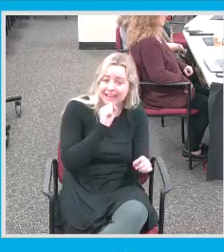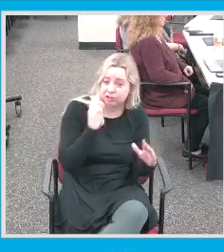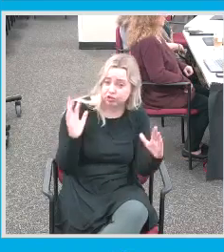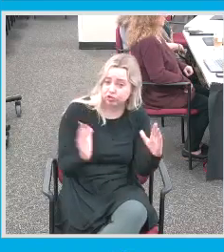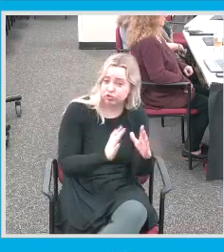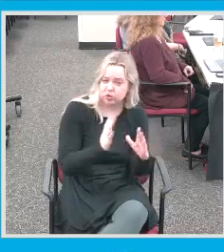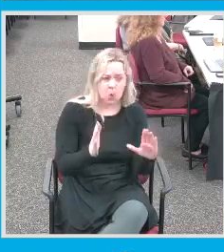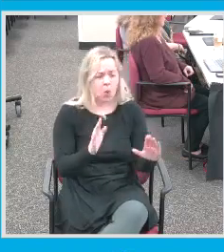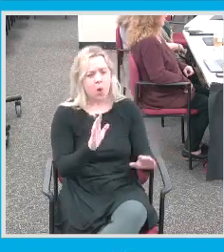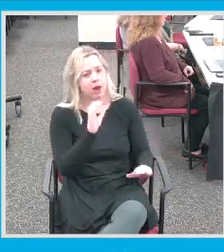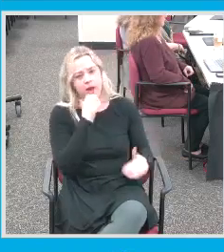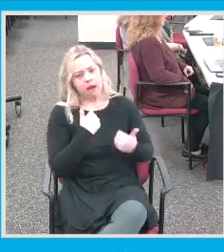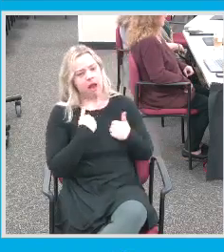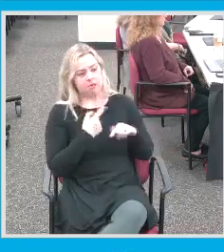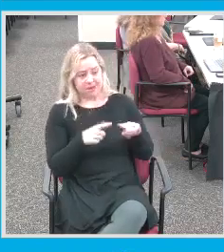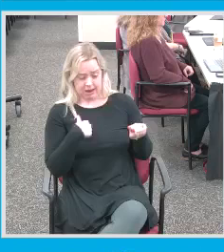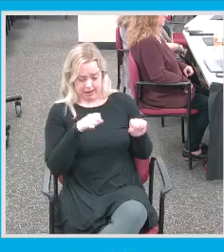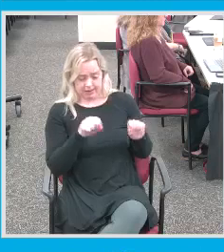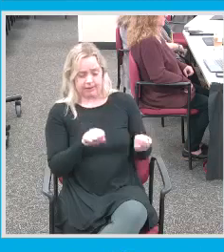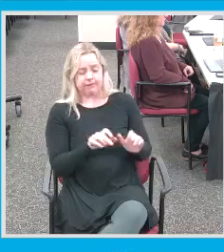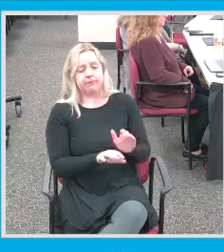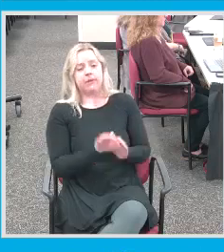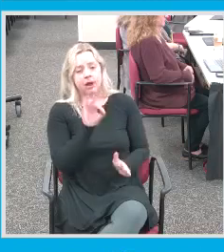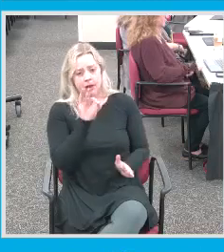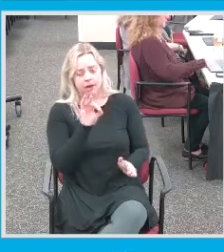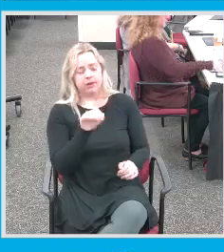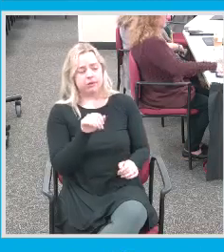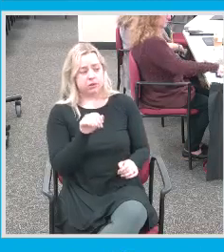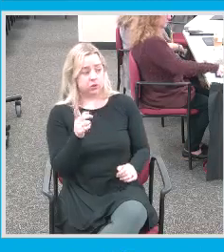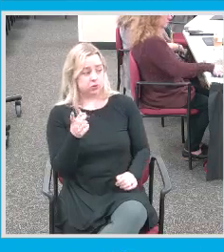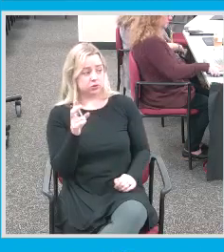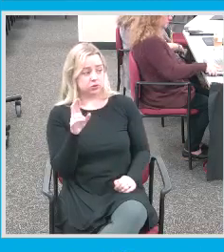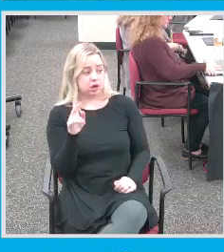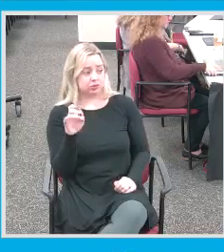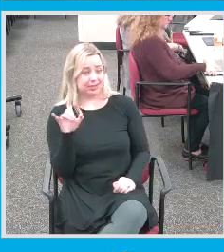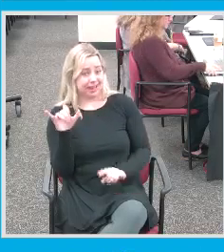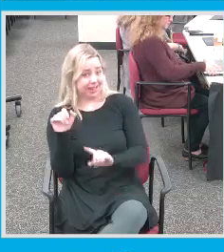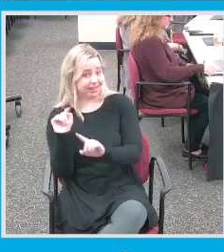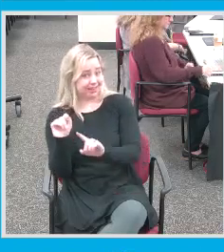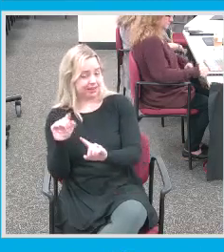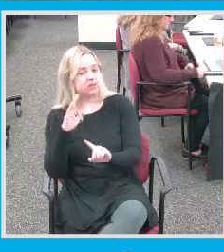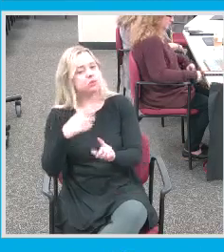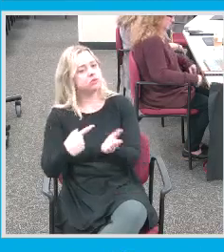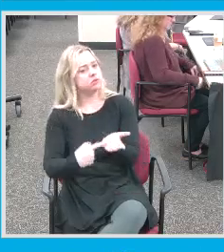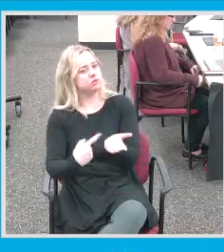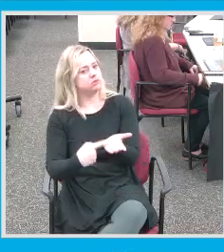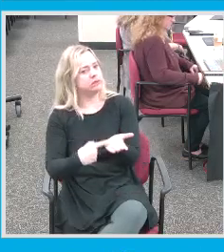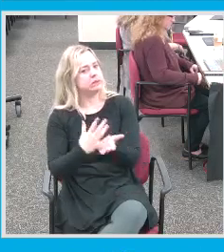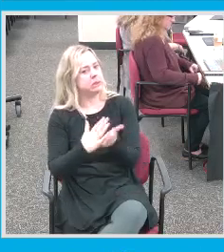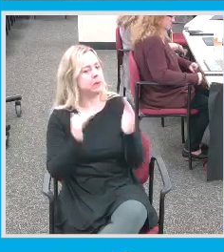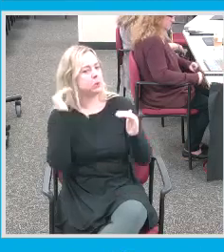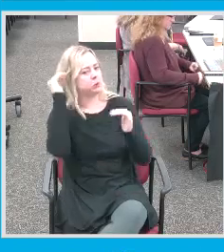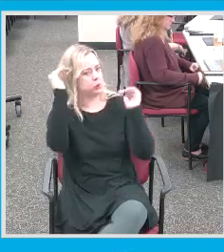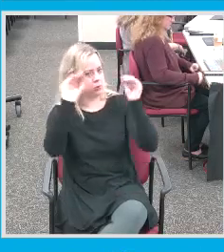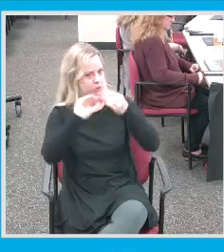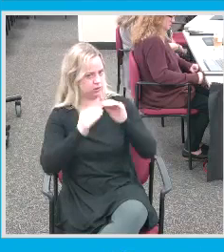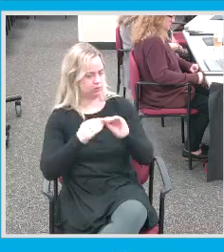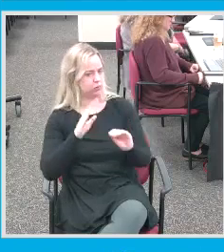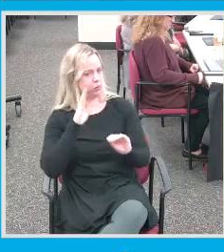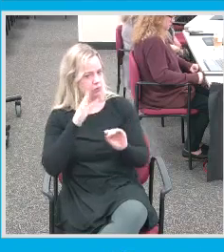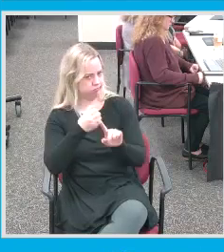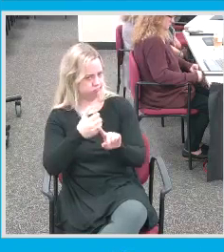can definitely get Okay. to you. All And right. then we'll be talking about, Dr. Kelly in the coroner's office will be talking about some of the adult numbers as well.